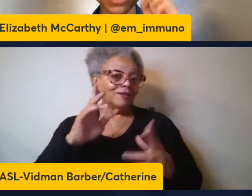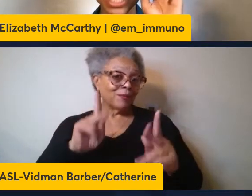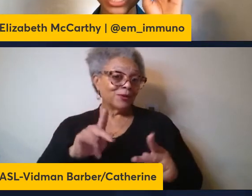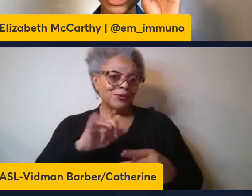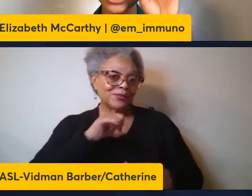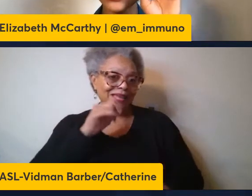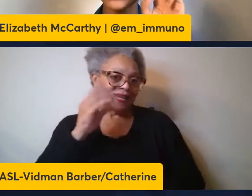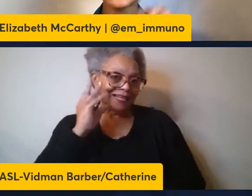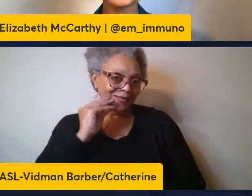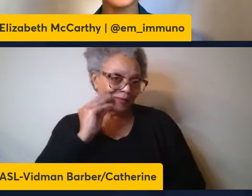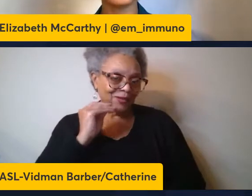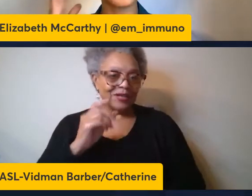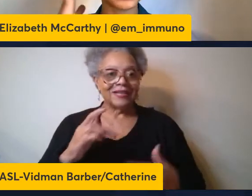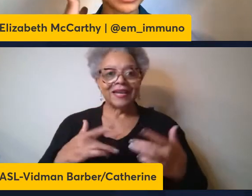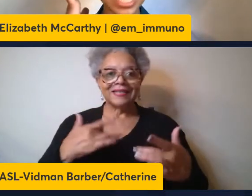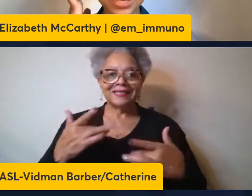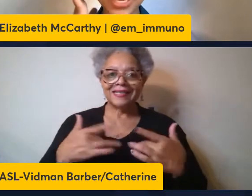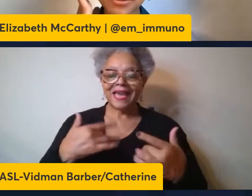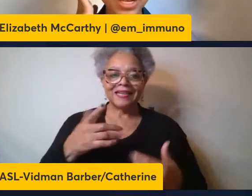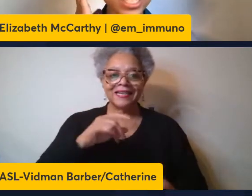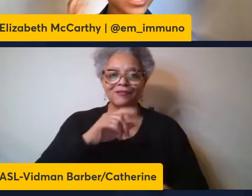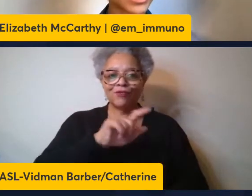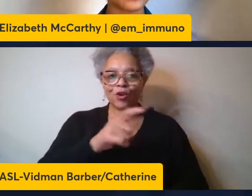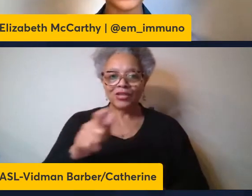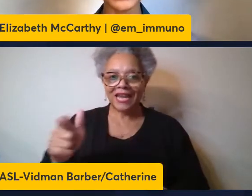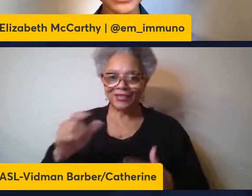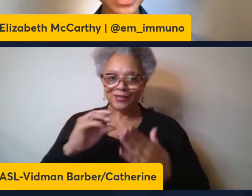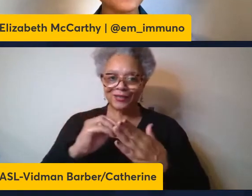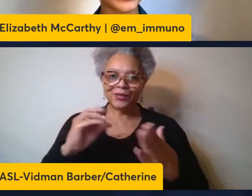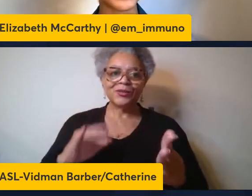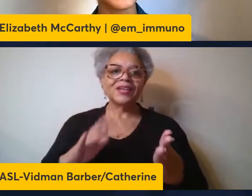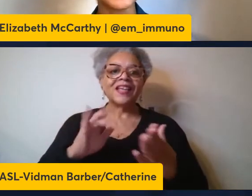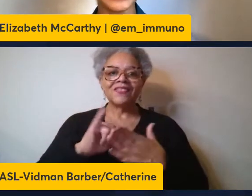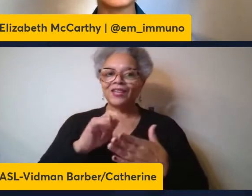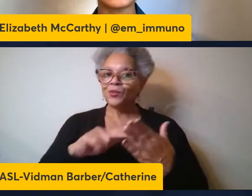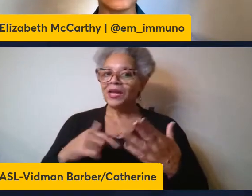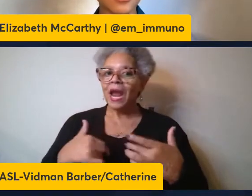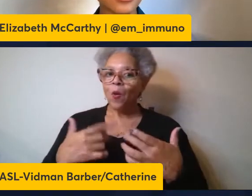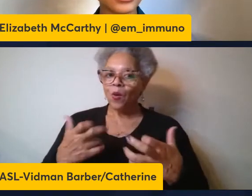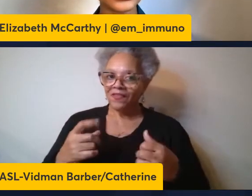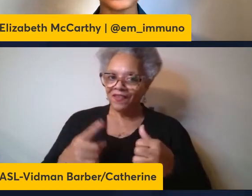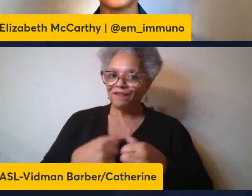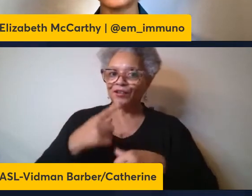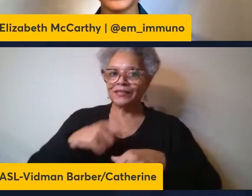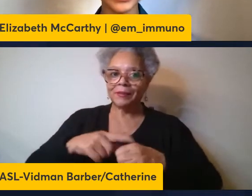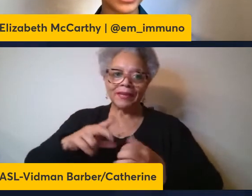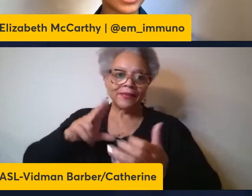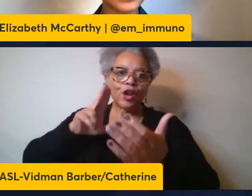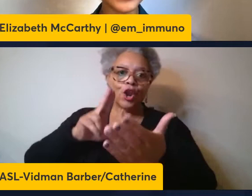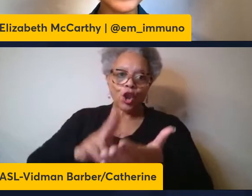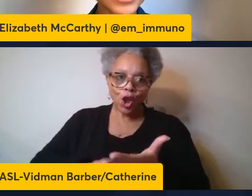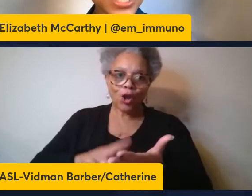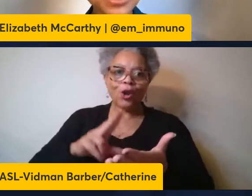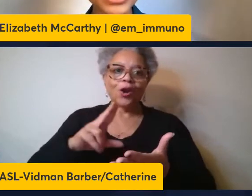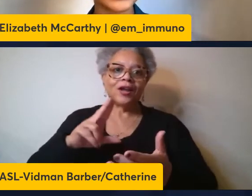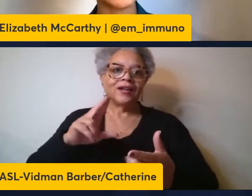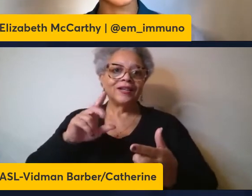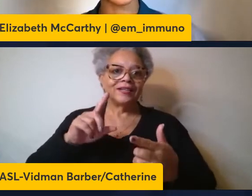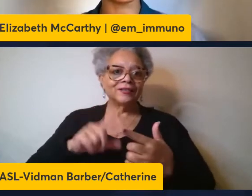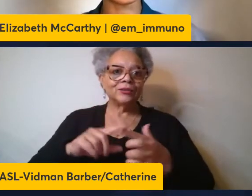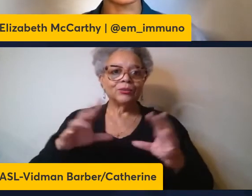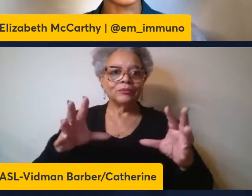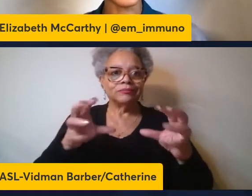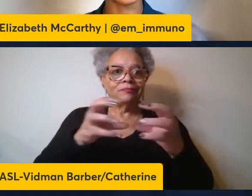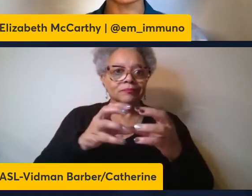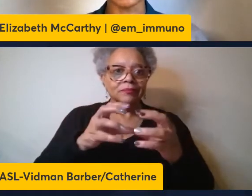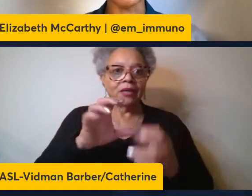excited rotation students, which was exactly what I was. Like the first time that I had to log on to a cluster, which is